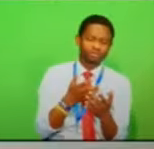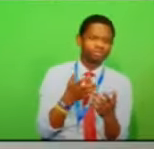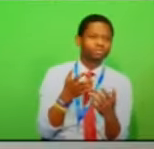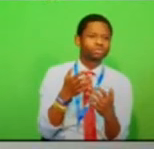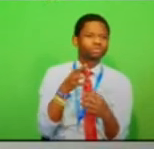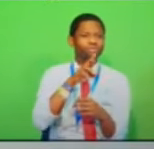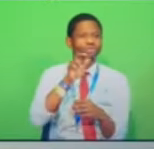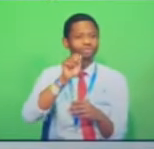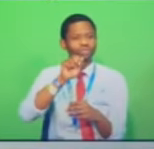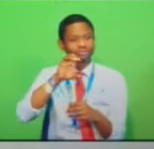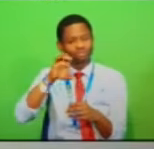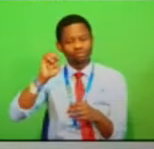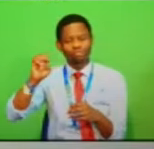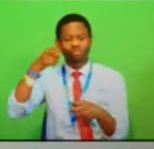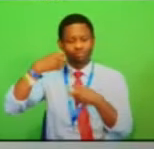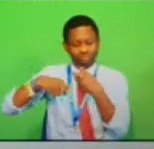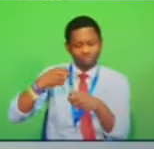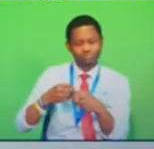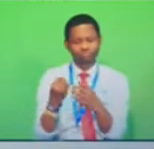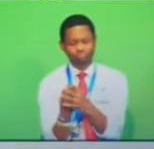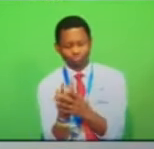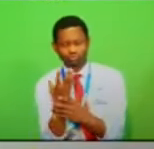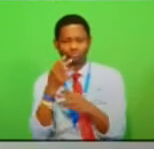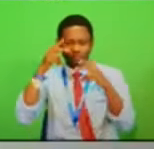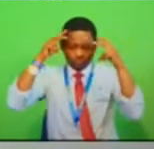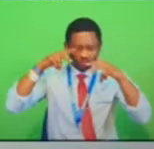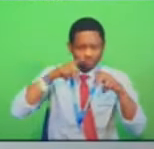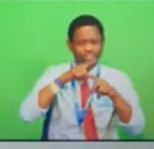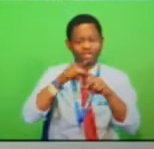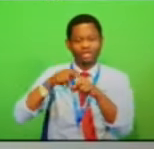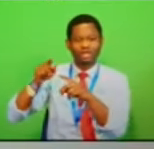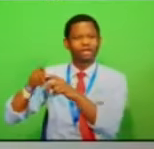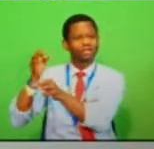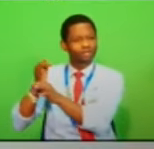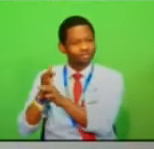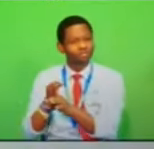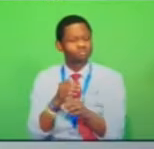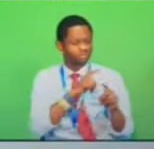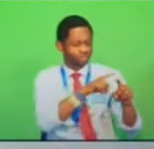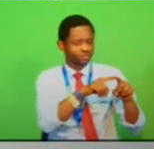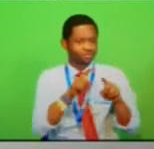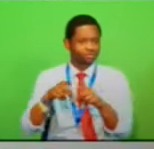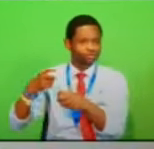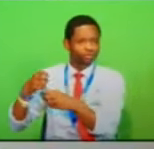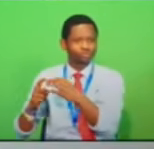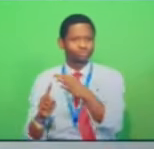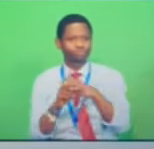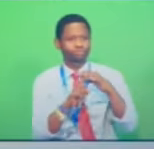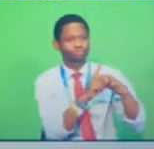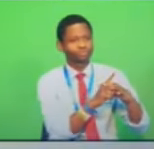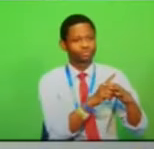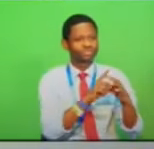race issues, phenomenal growth of Islam and other faiths. And we are thinking of what new streams